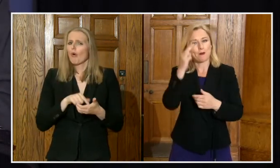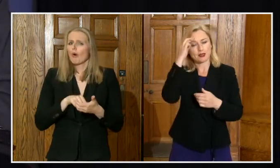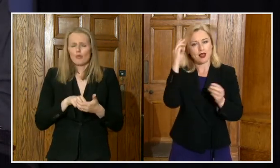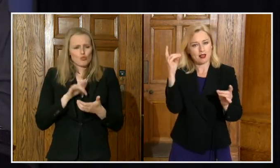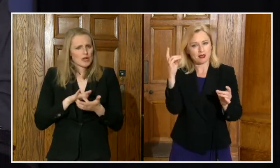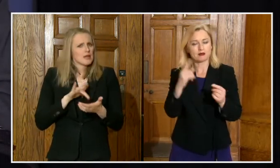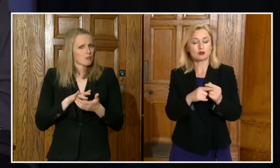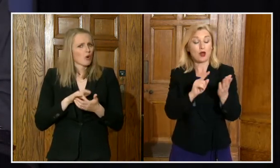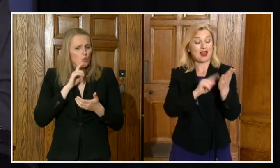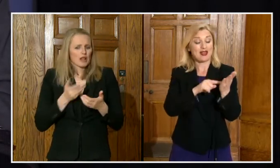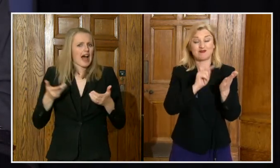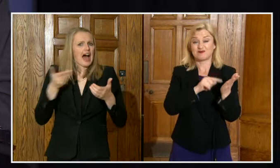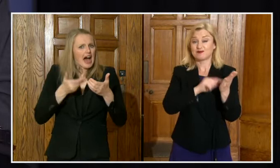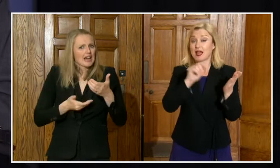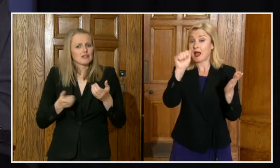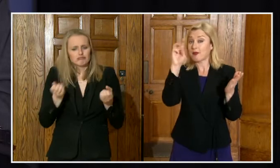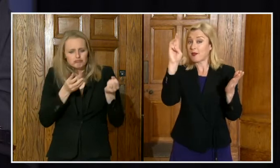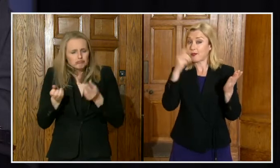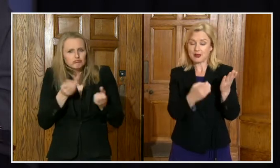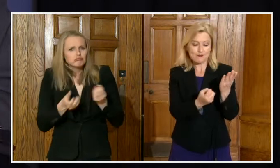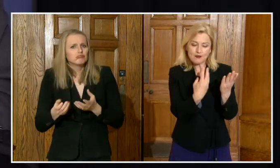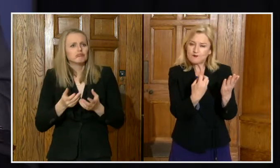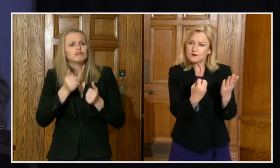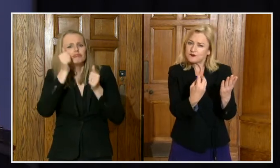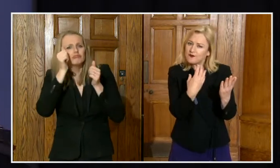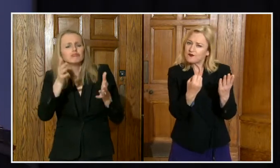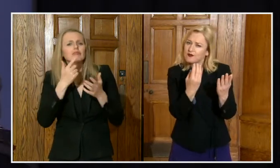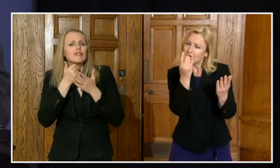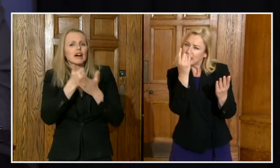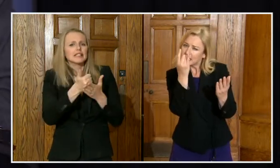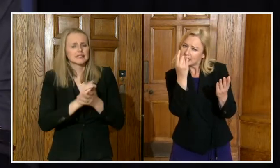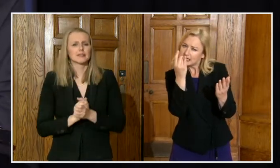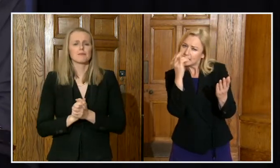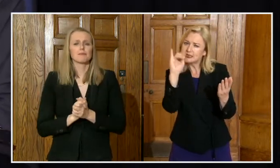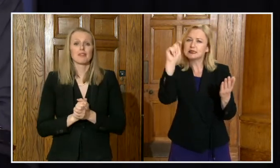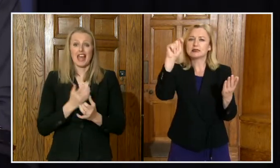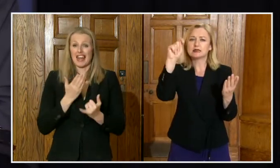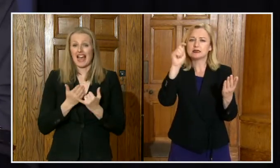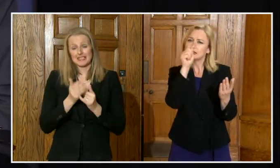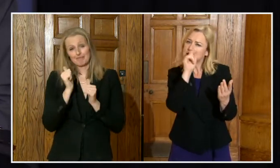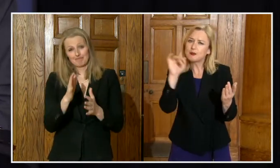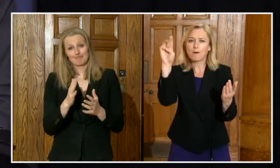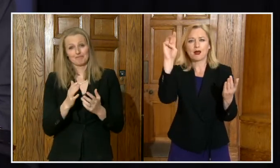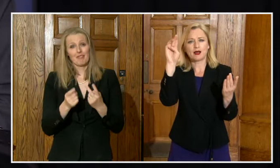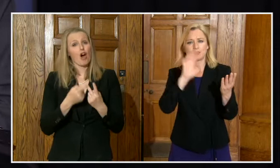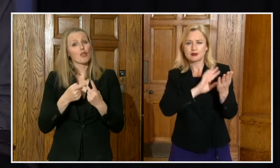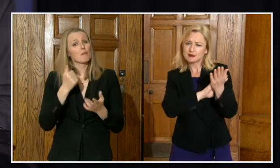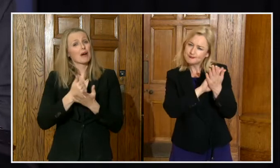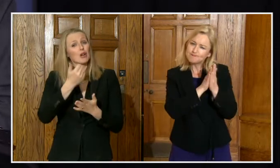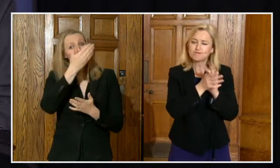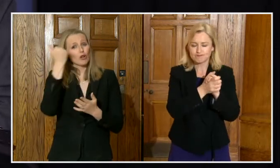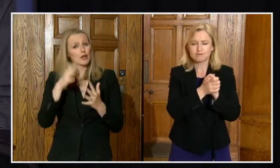we will add to those in coming weeks. And finally, just concluding, we are coming up to another bank